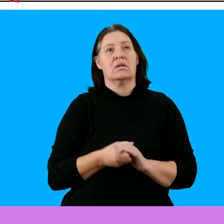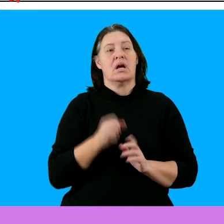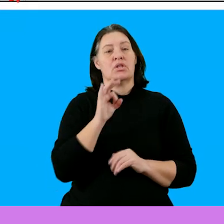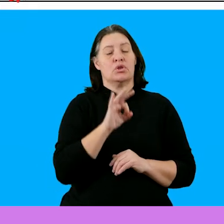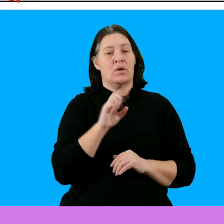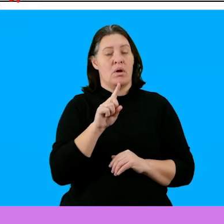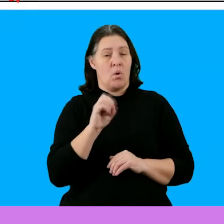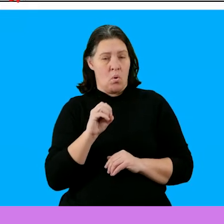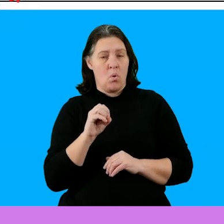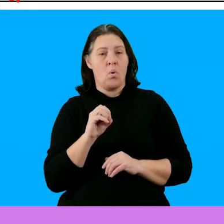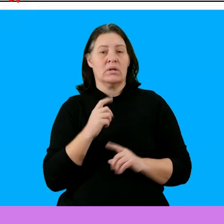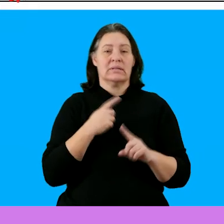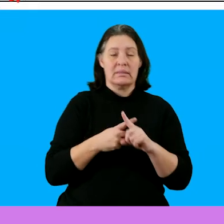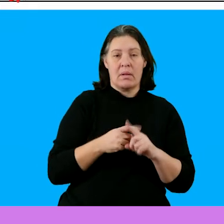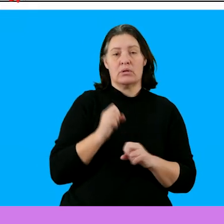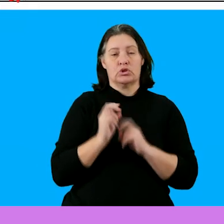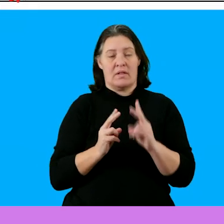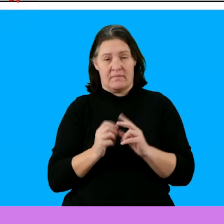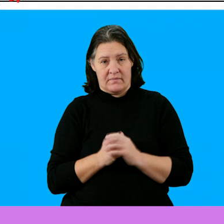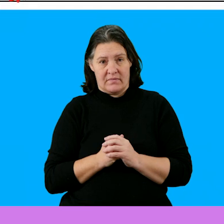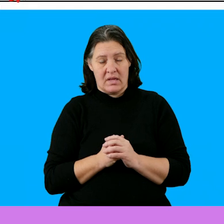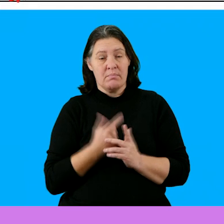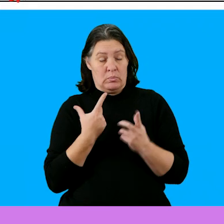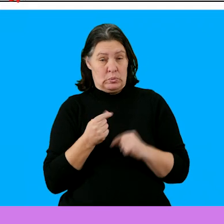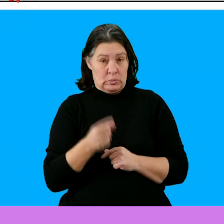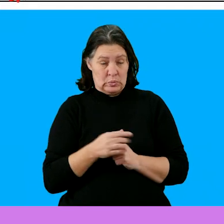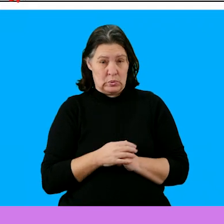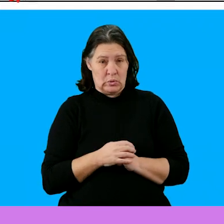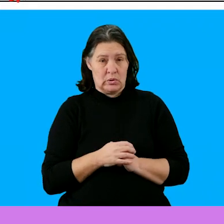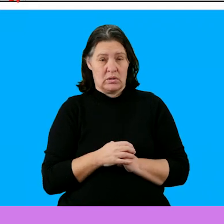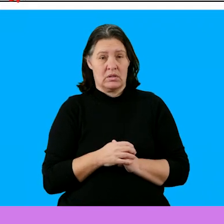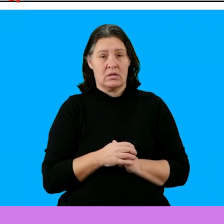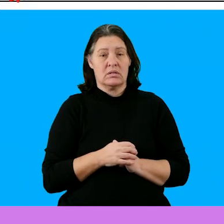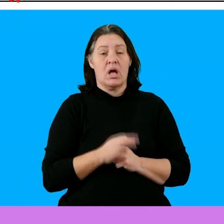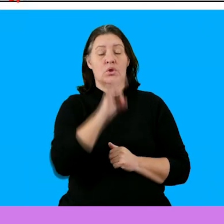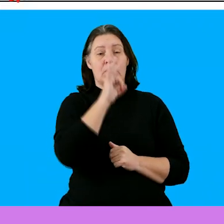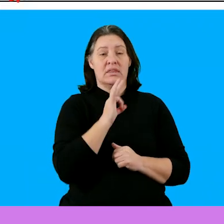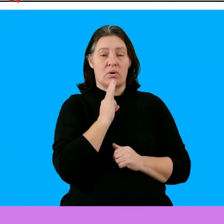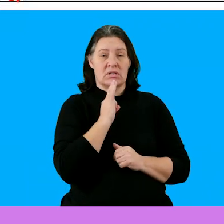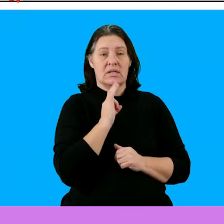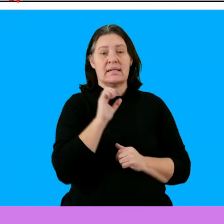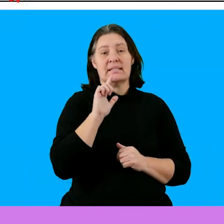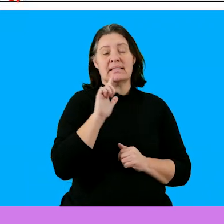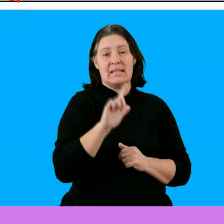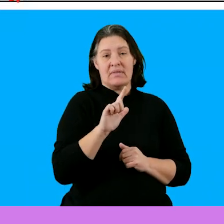let's take the 310 and we multiply that by 12. So when I do that, I'll get